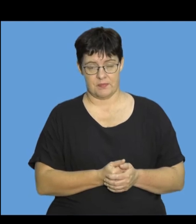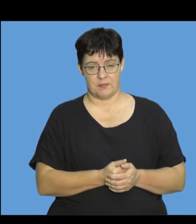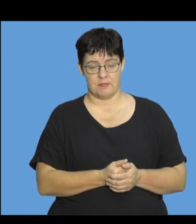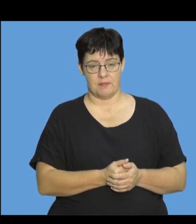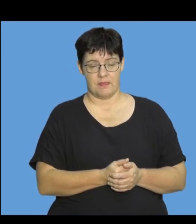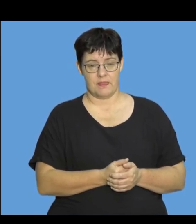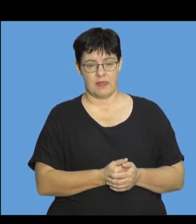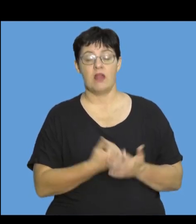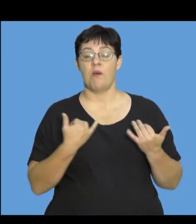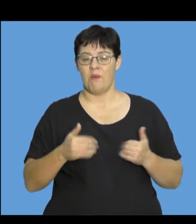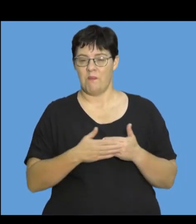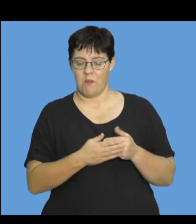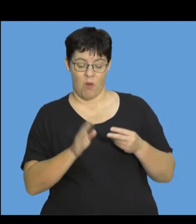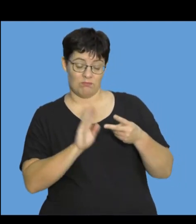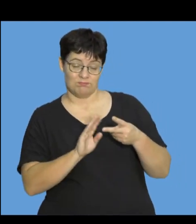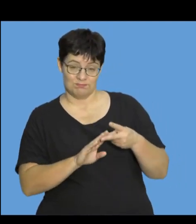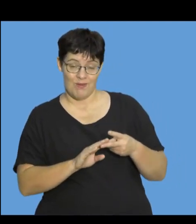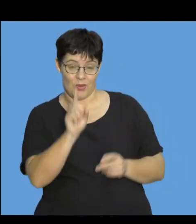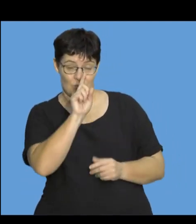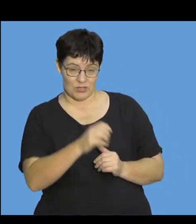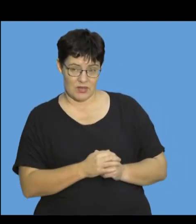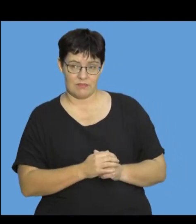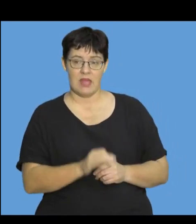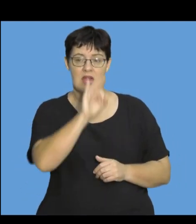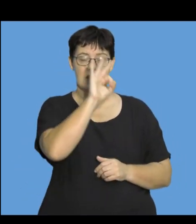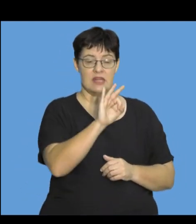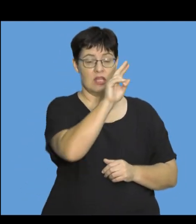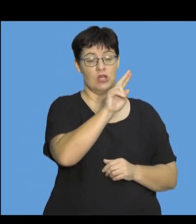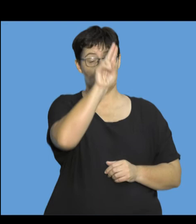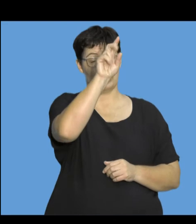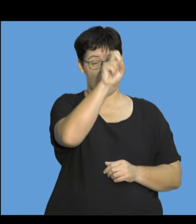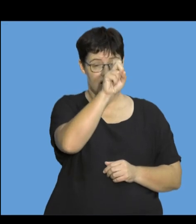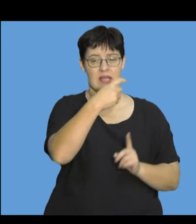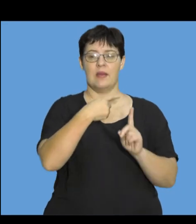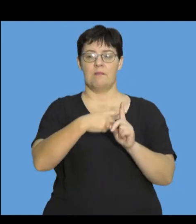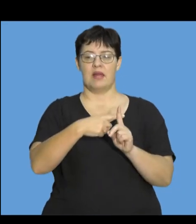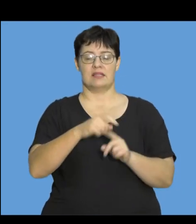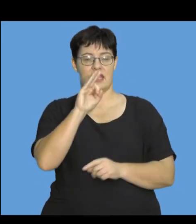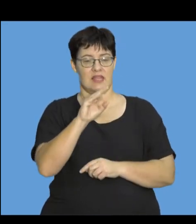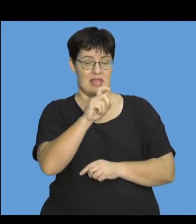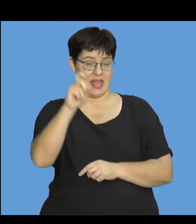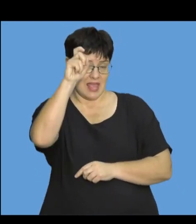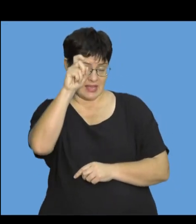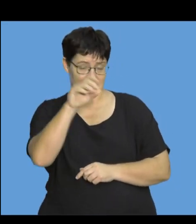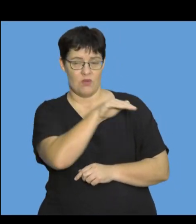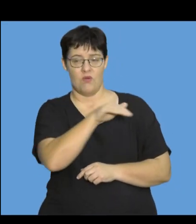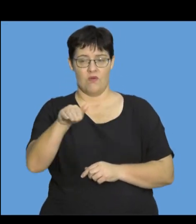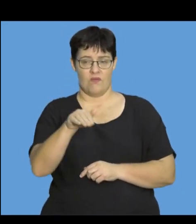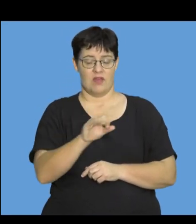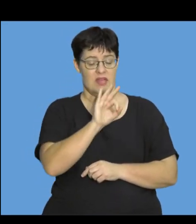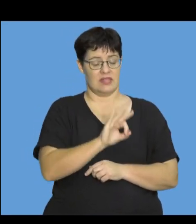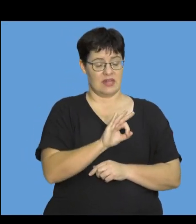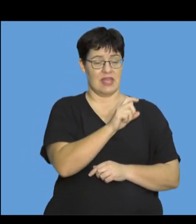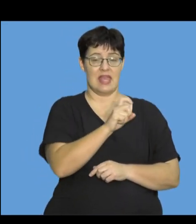one last question for us to look at is 3 to the exponent of 2x plus 3 to the exponent of